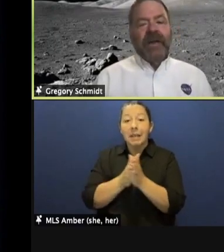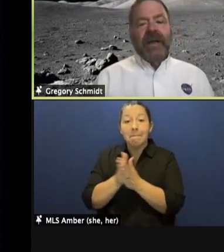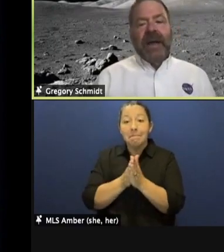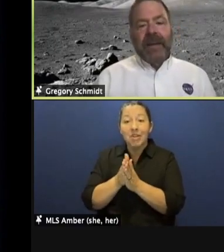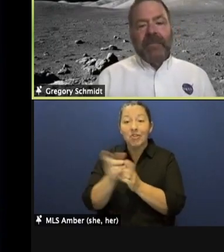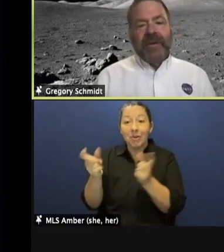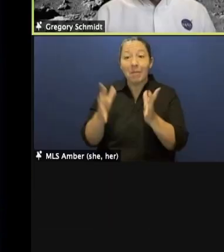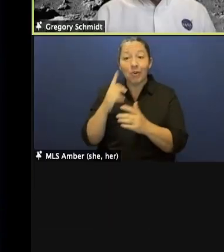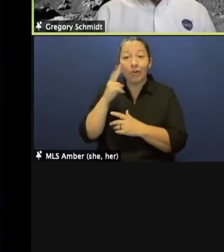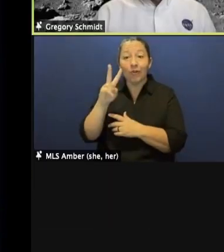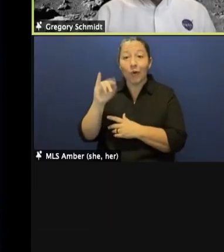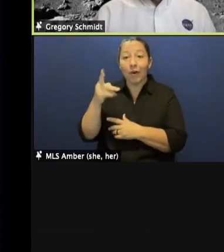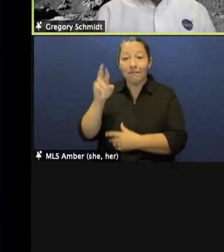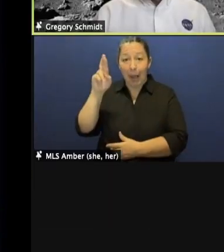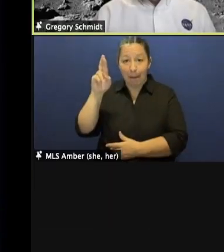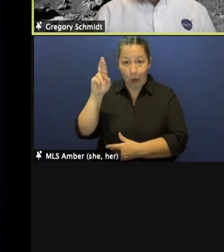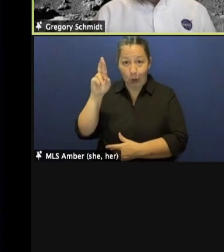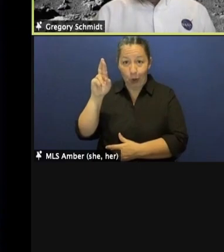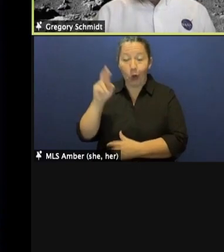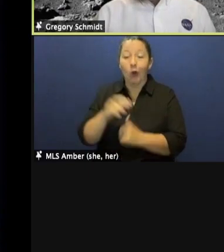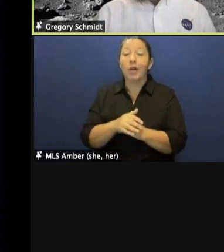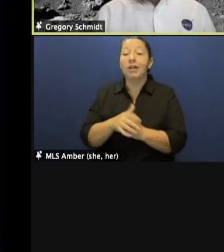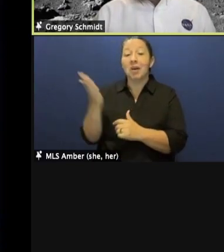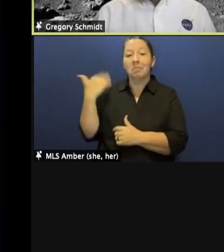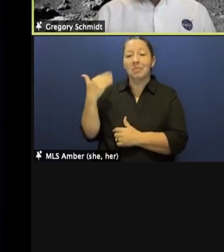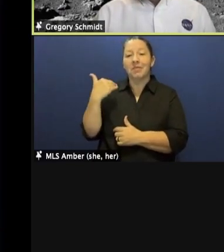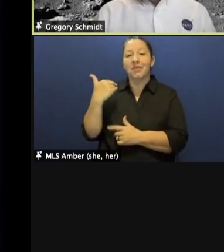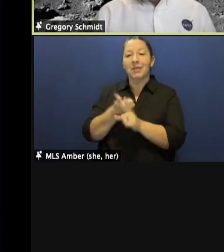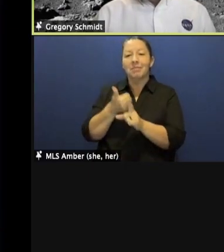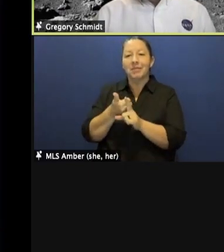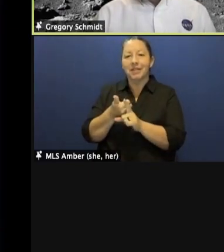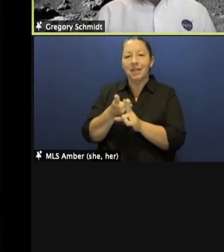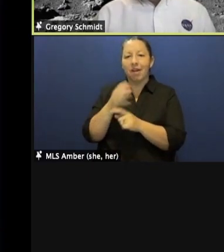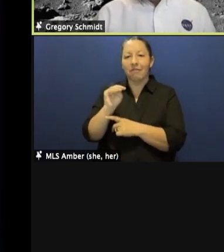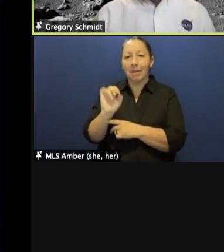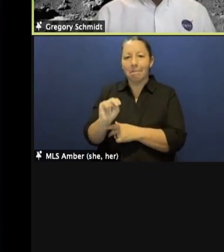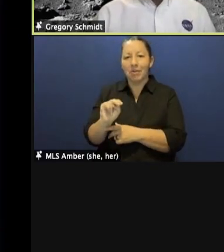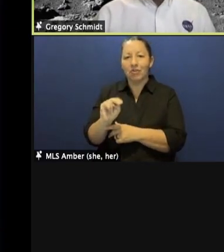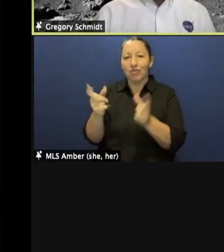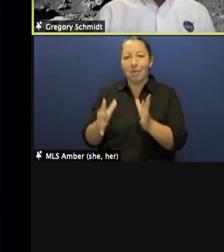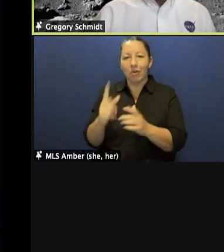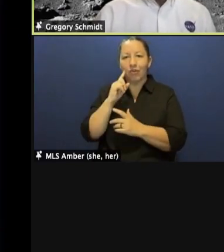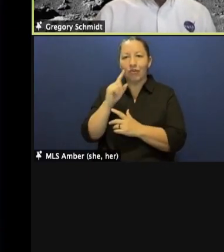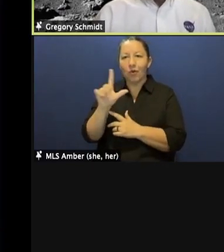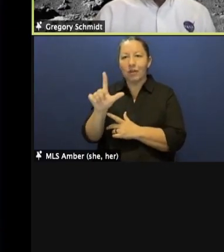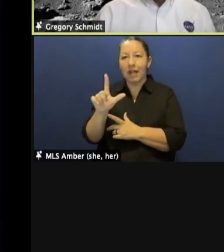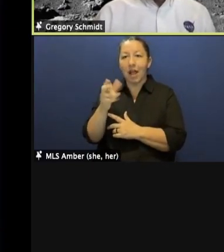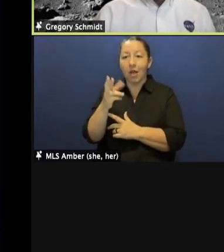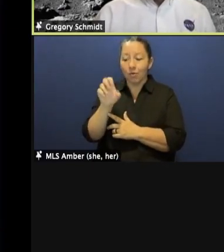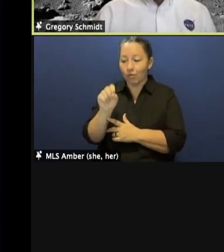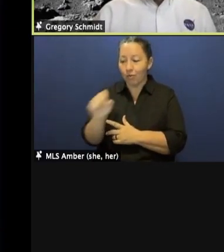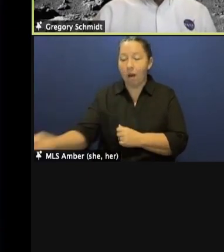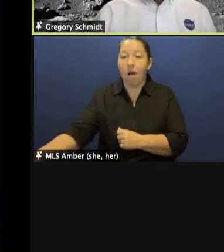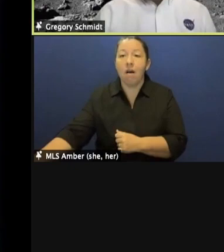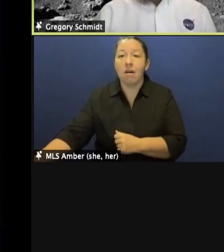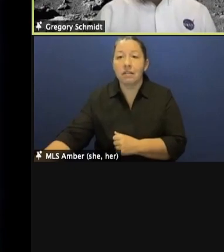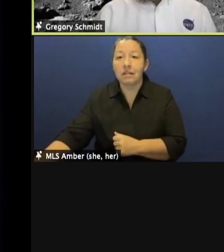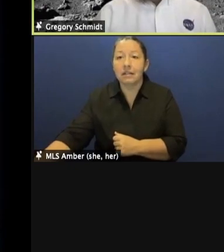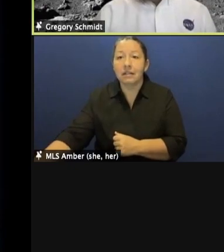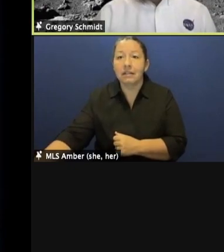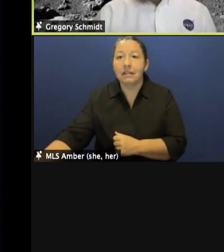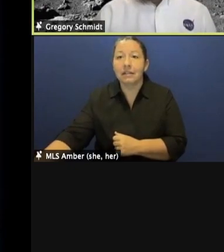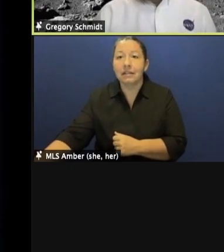Viper. Previously, he was the mission manager for the LCROSS mission that we're all